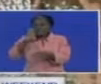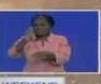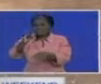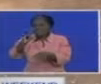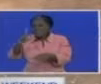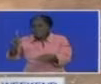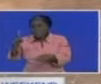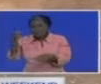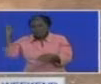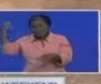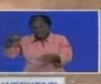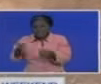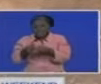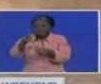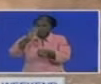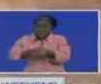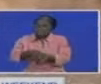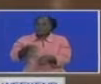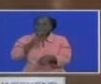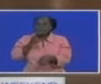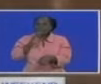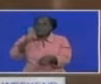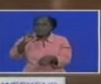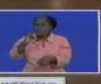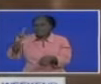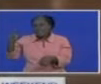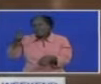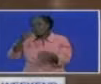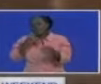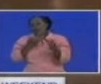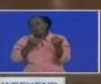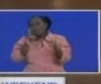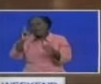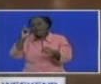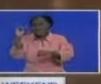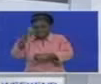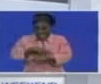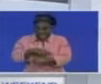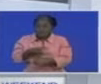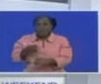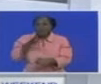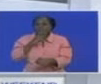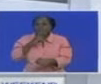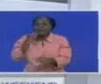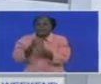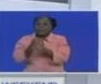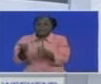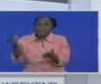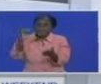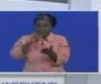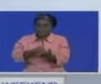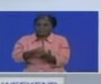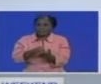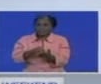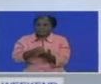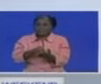ya maji. They are keeping hope alive that one day the taps will run again. Through sensitization by the Water and Livelihoods